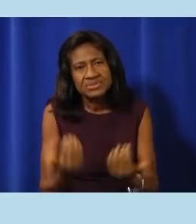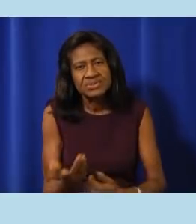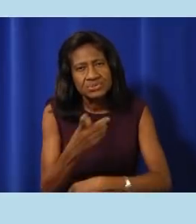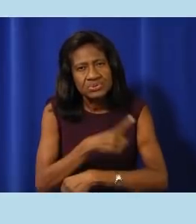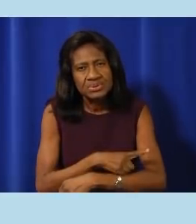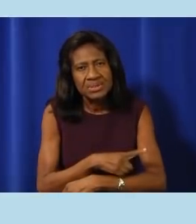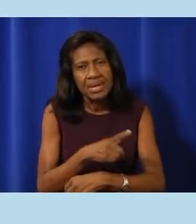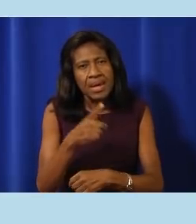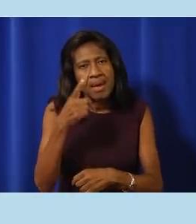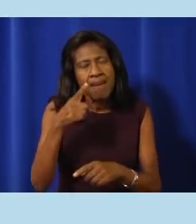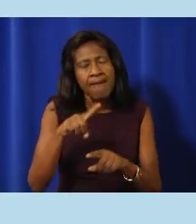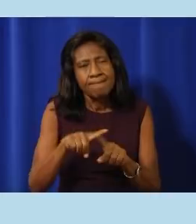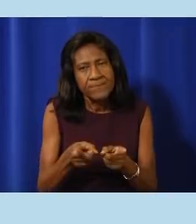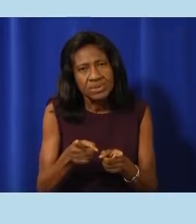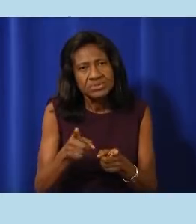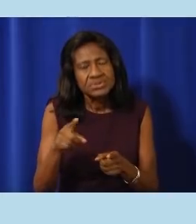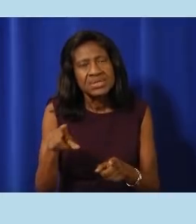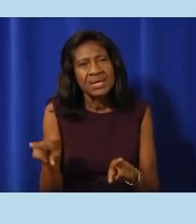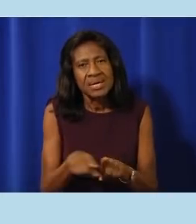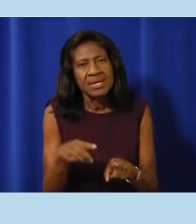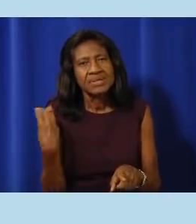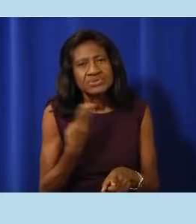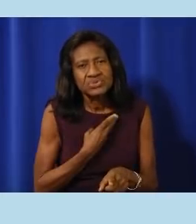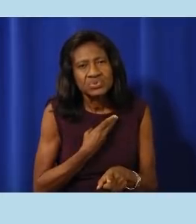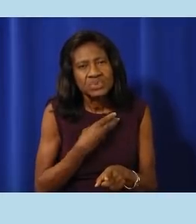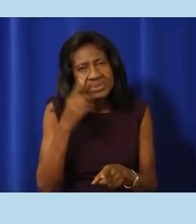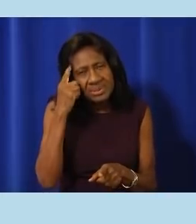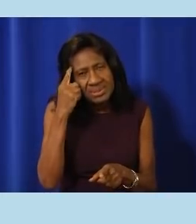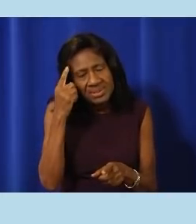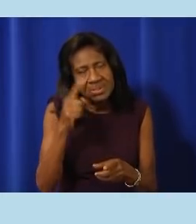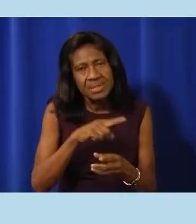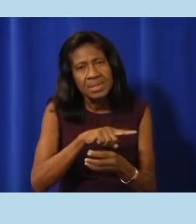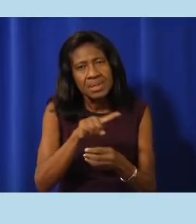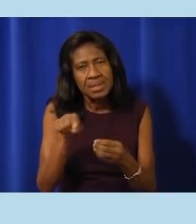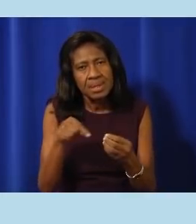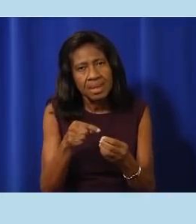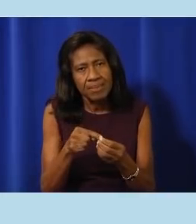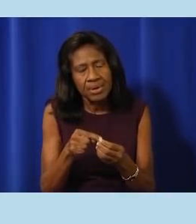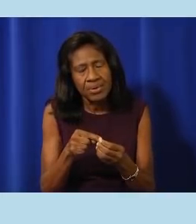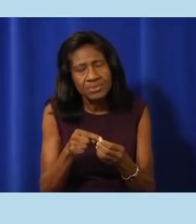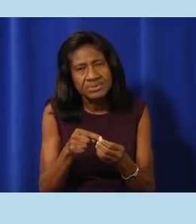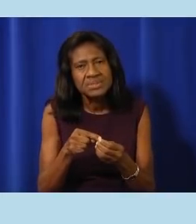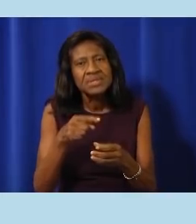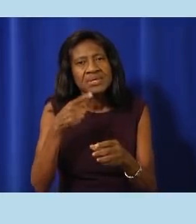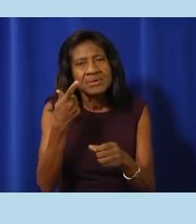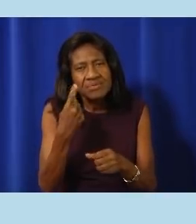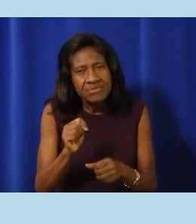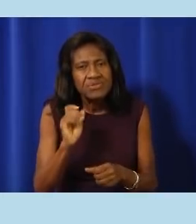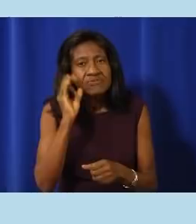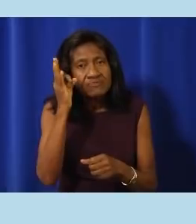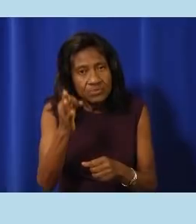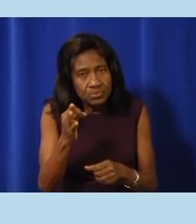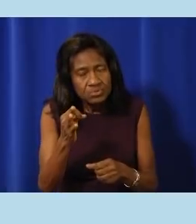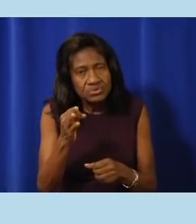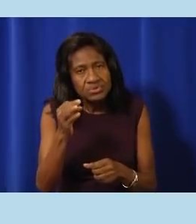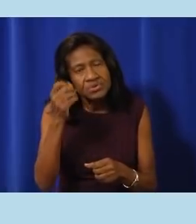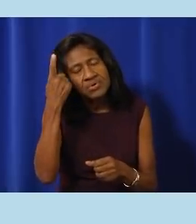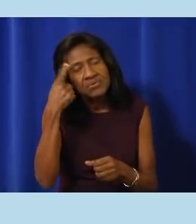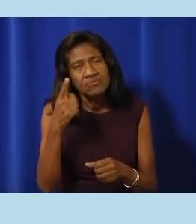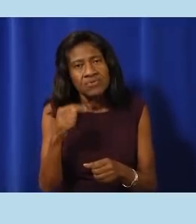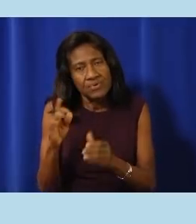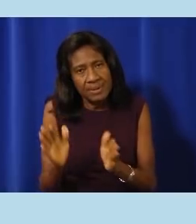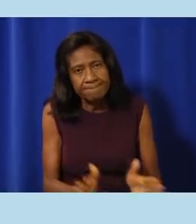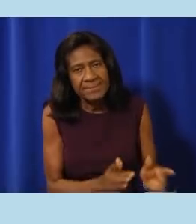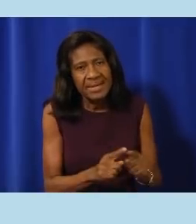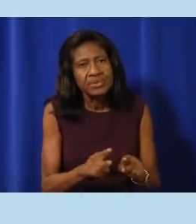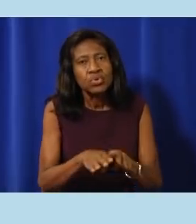the latest challenges and as we contemplate entering this new phase in our national plan to open the country's